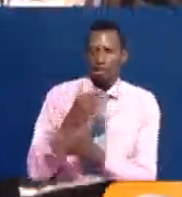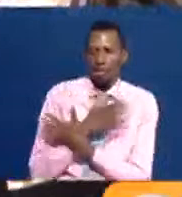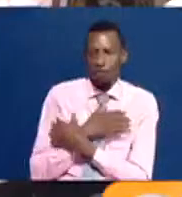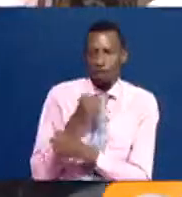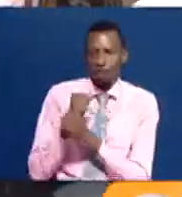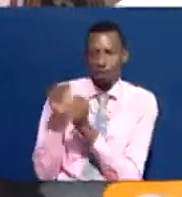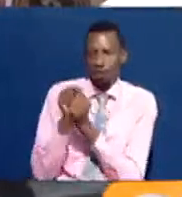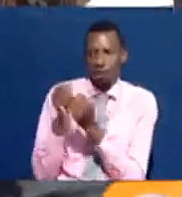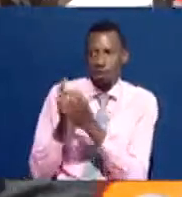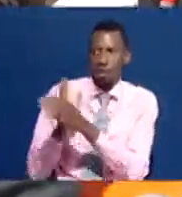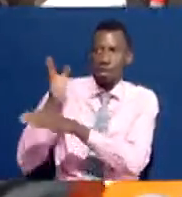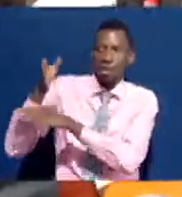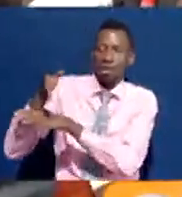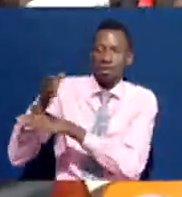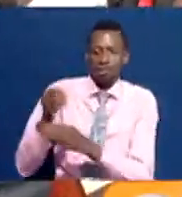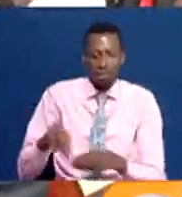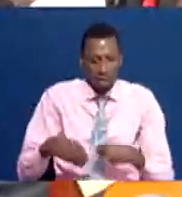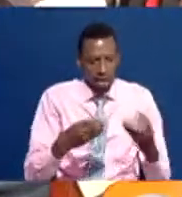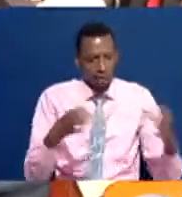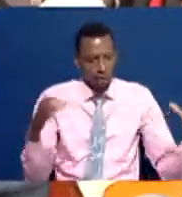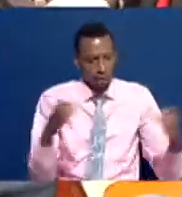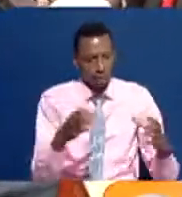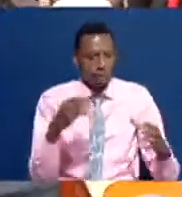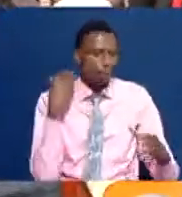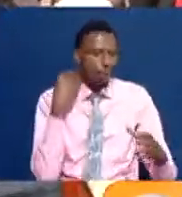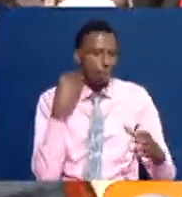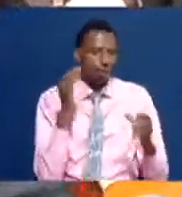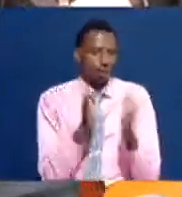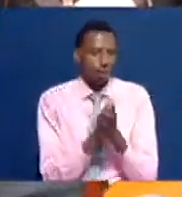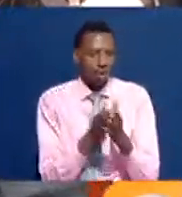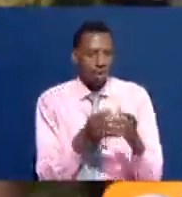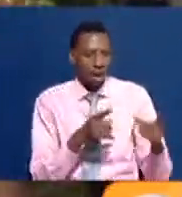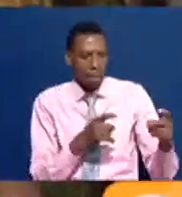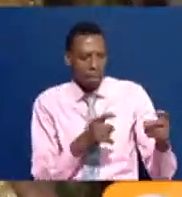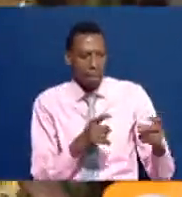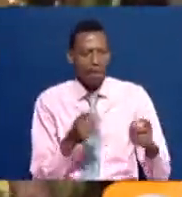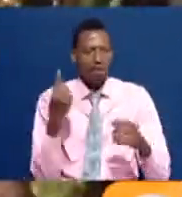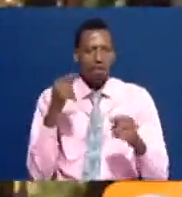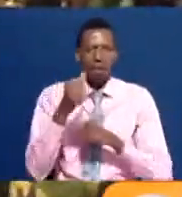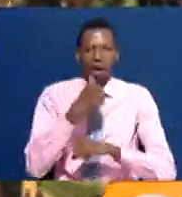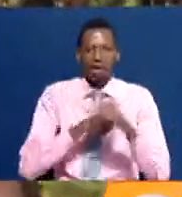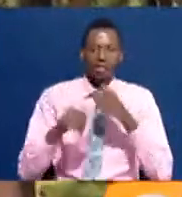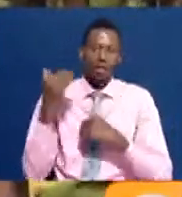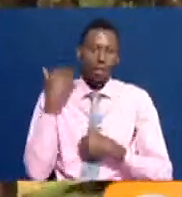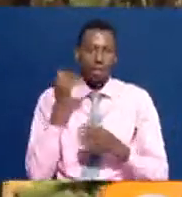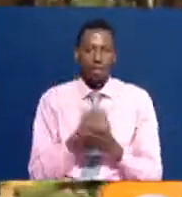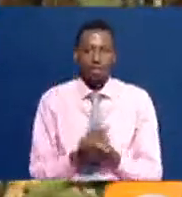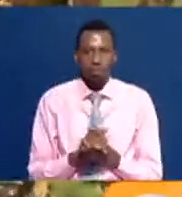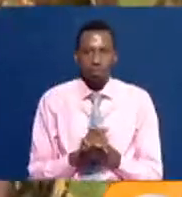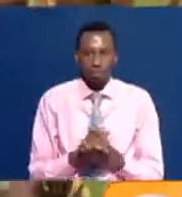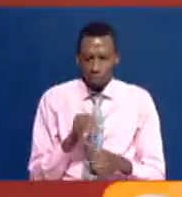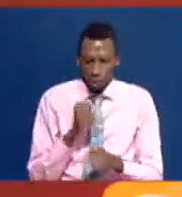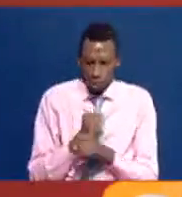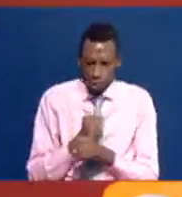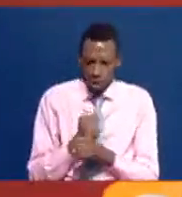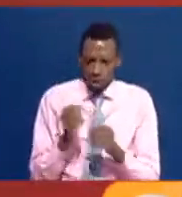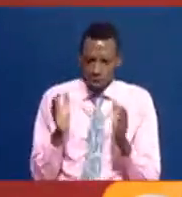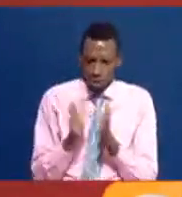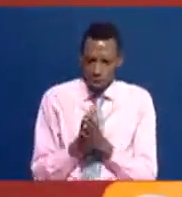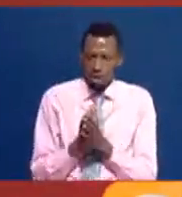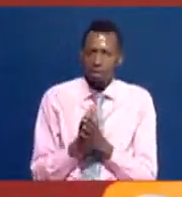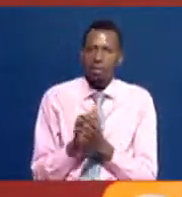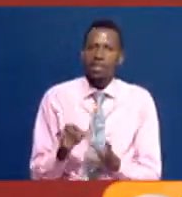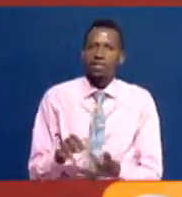who supplied the gang with weapons to conduct criminal activities. An operation conducted by the special unit led